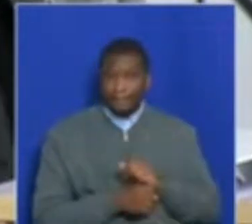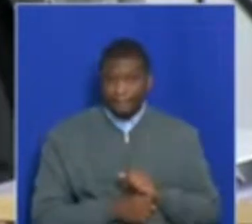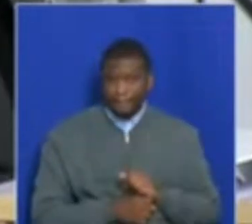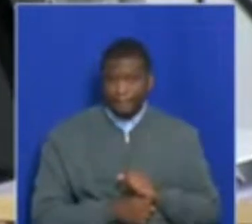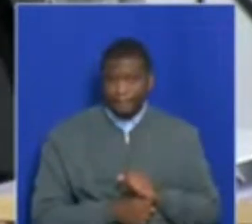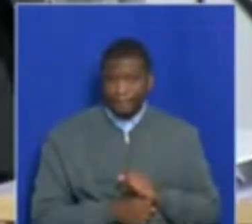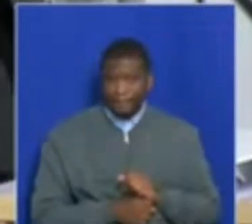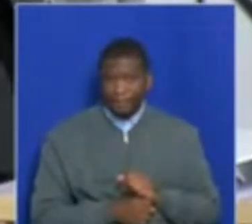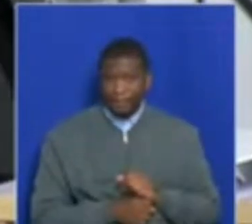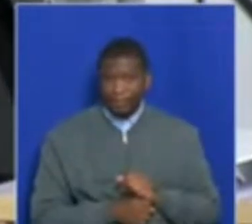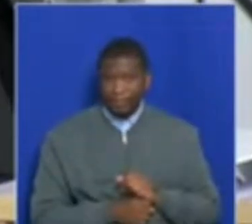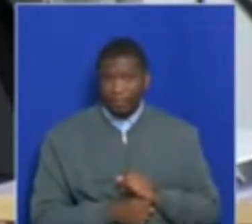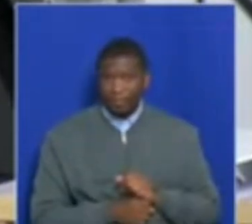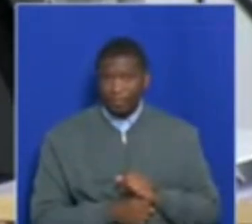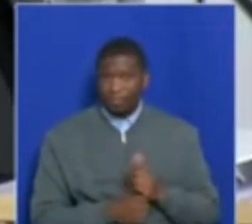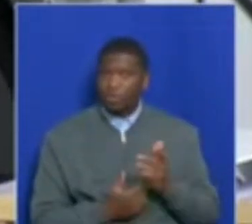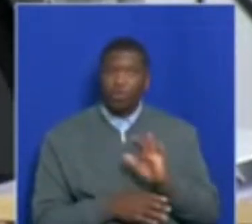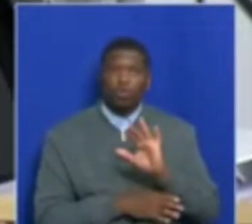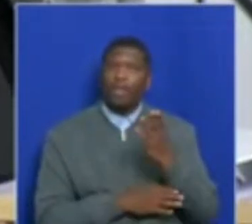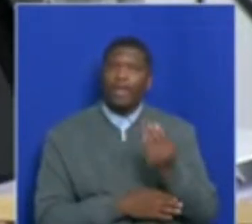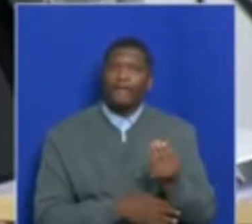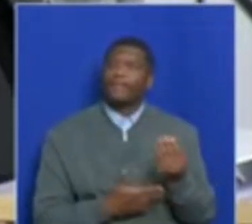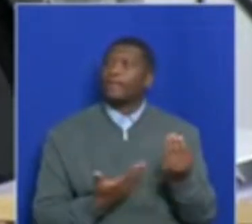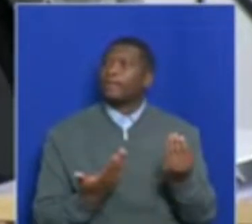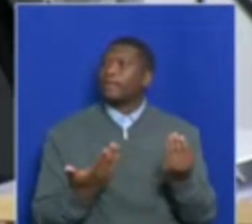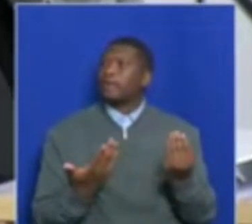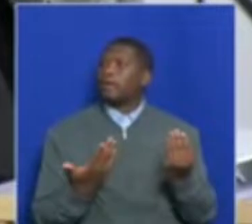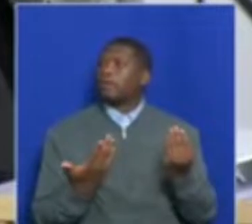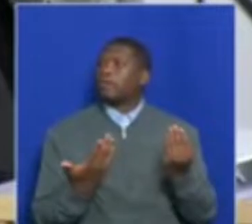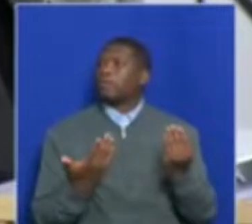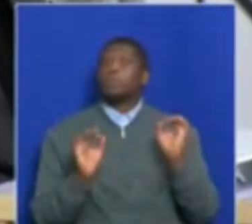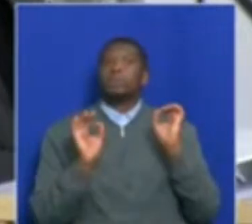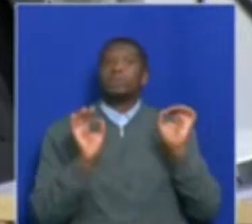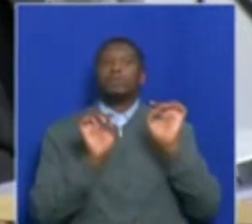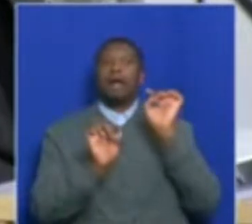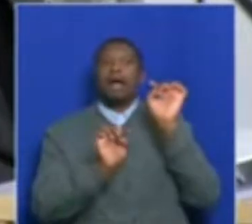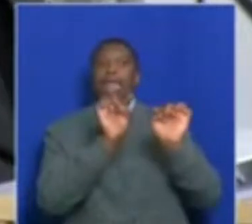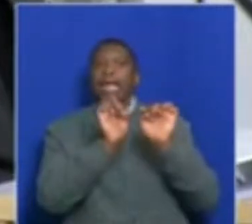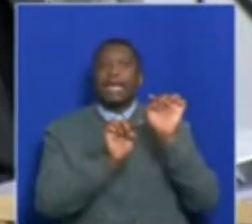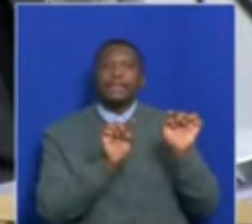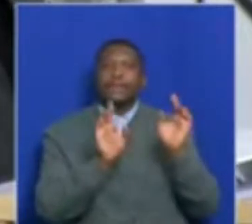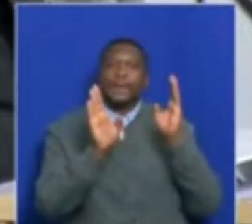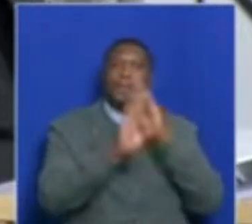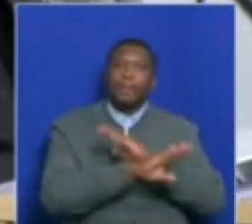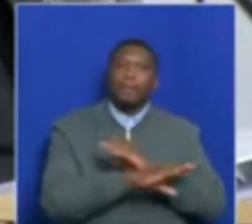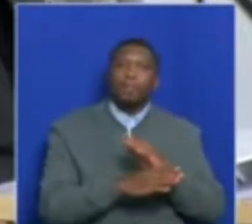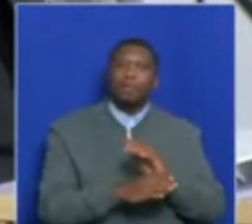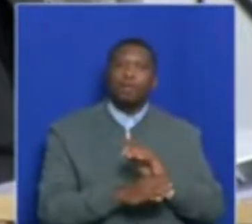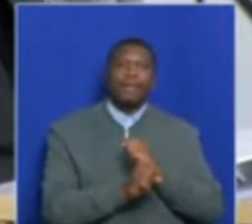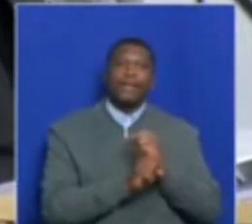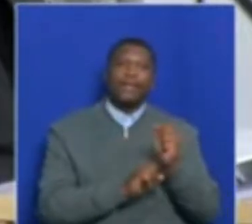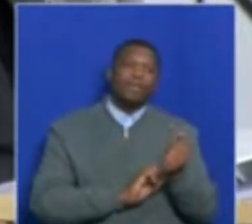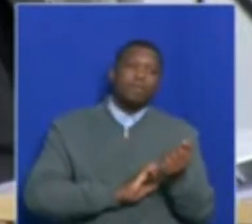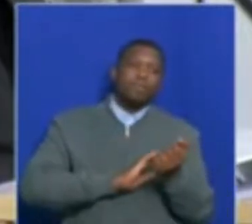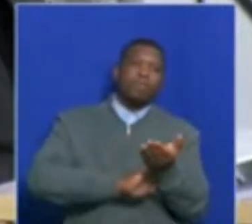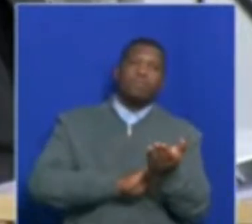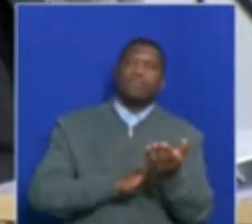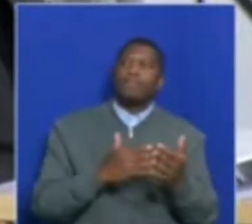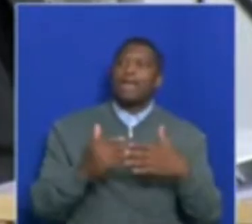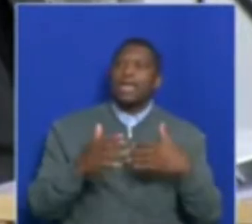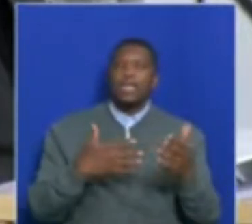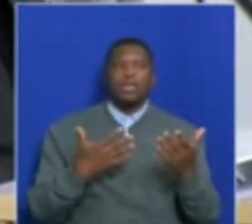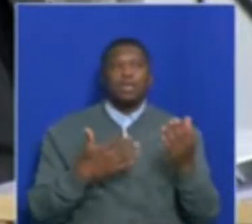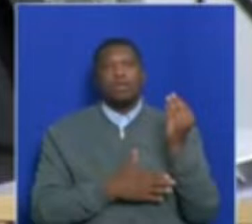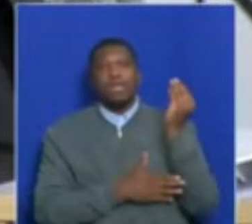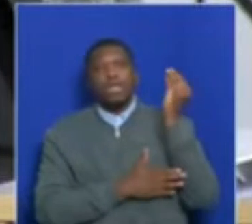was no allegation, and they have not produced any information pertaining to